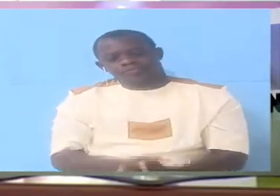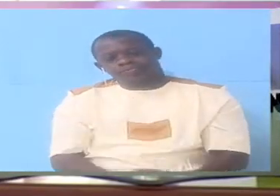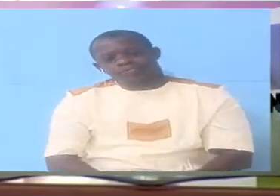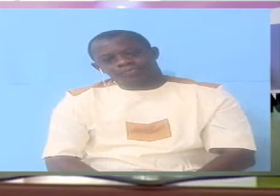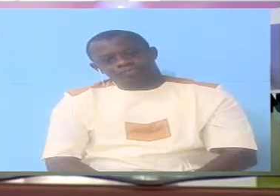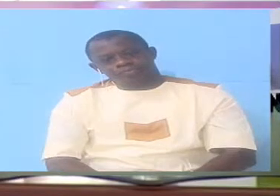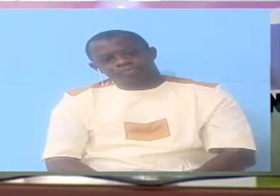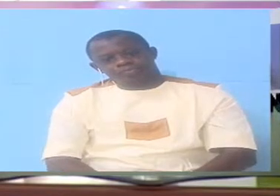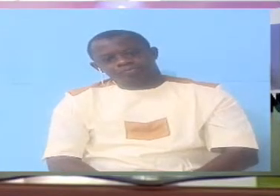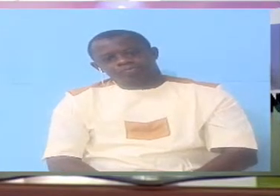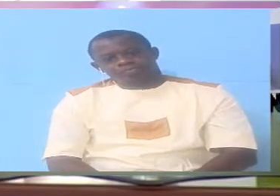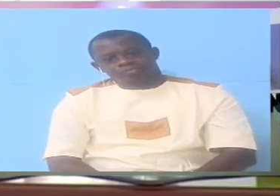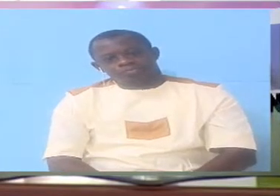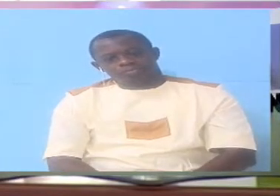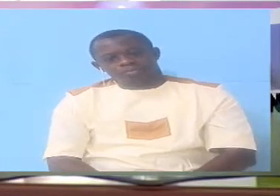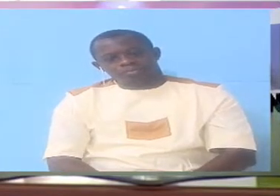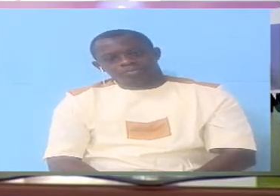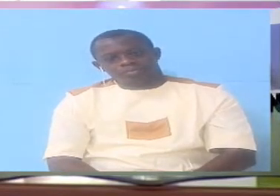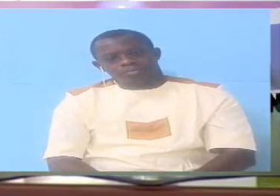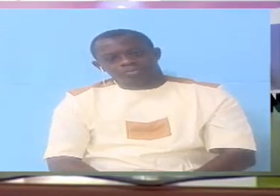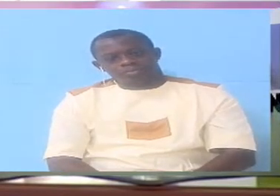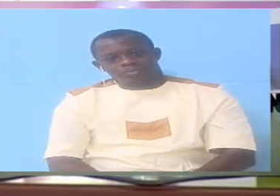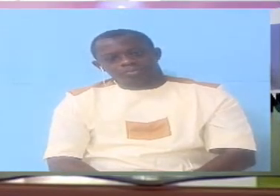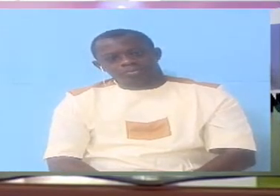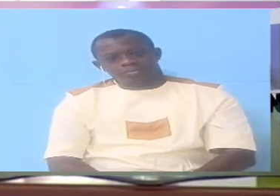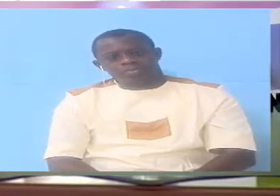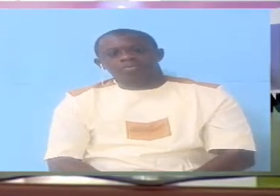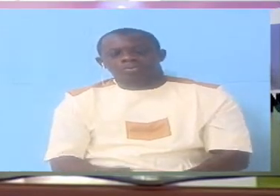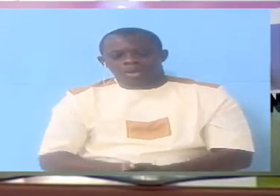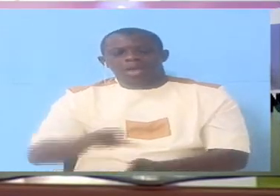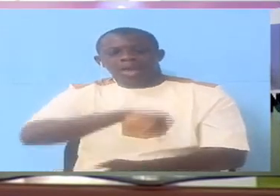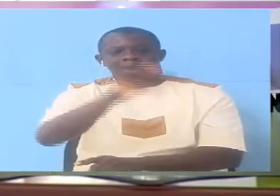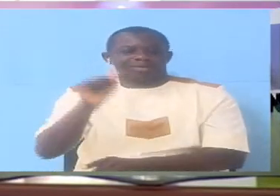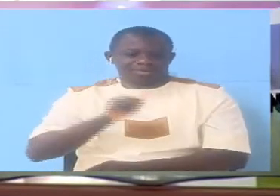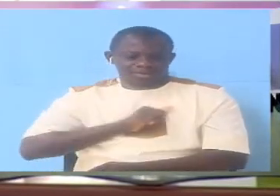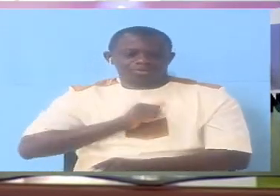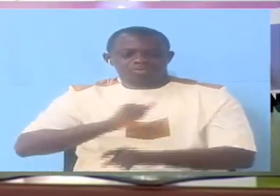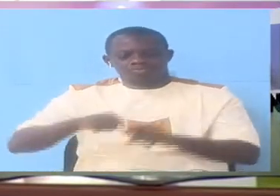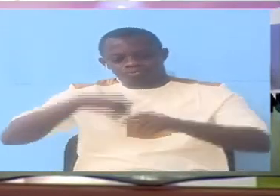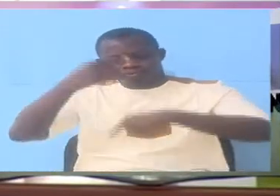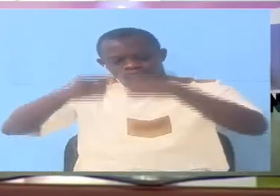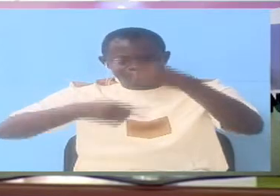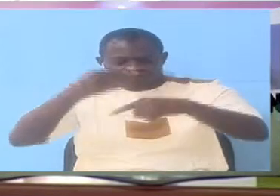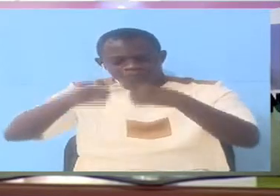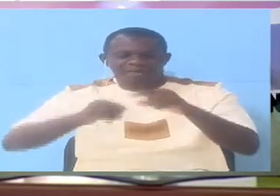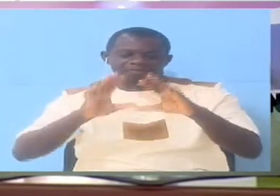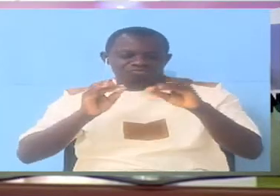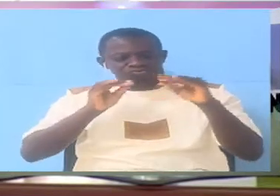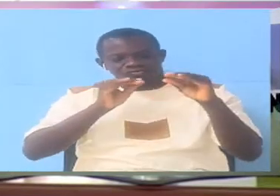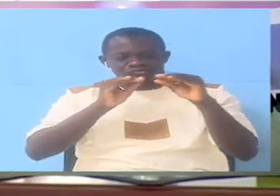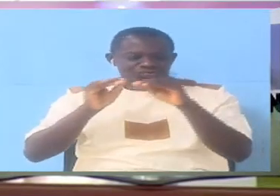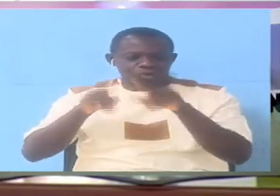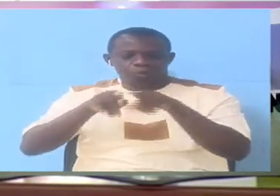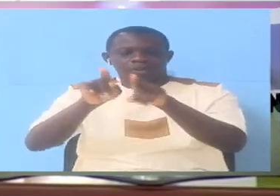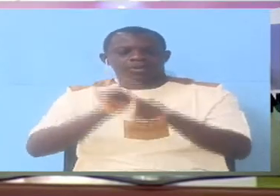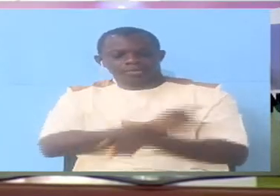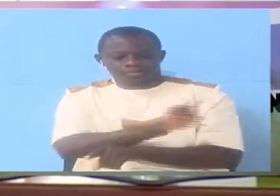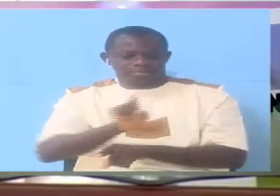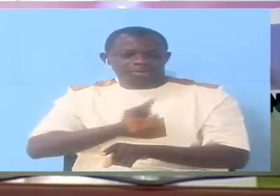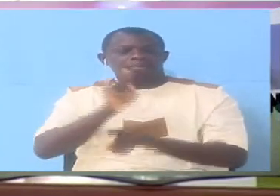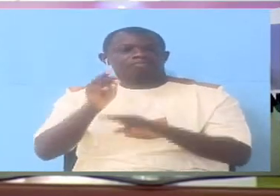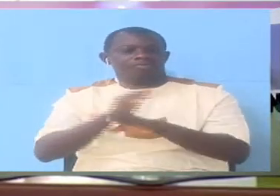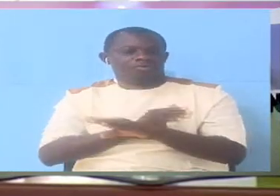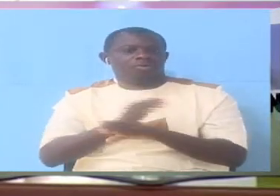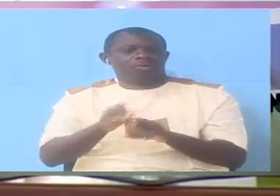Tamba dal di ñu nuyu ñun ñëpp. And continue to have a chat with them. Continue nag di waxtaan ak ñoom.